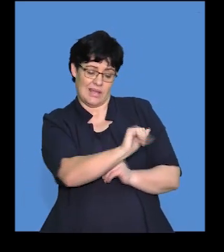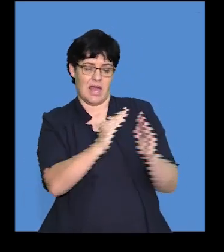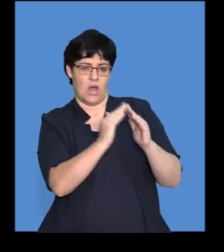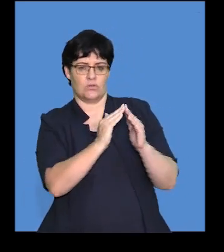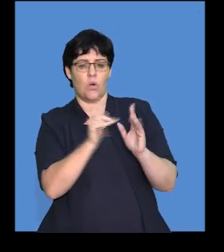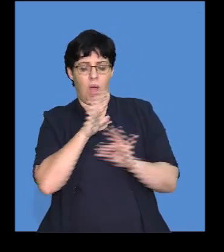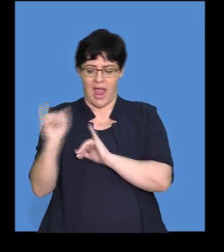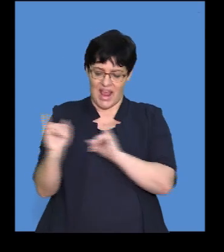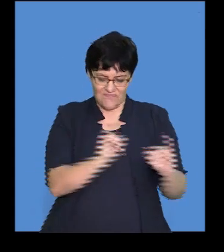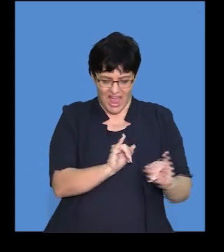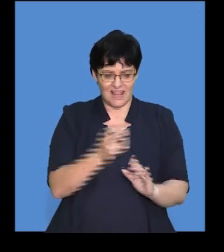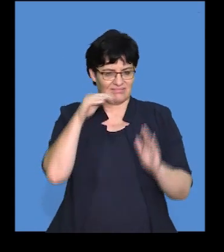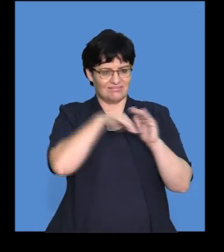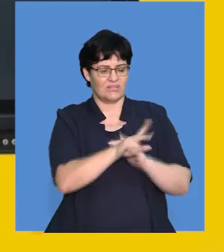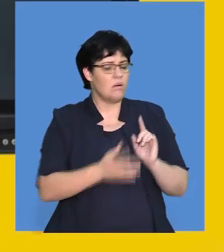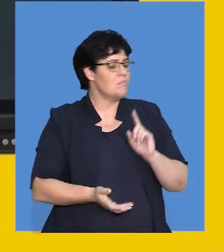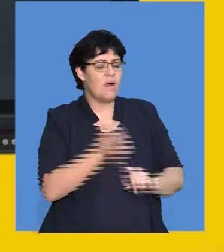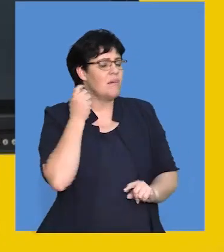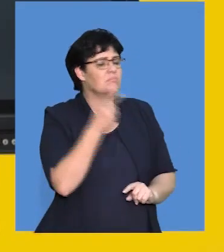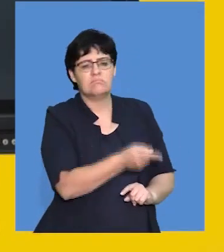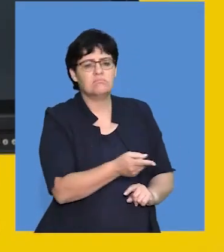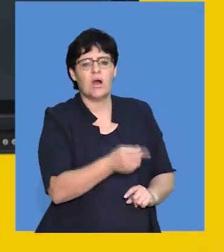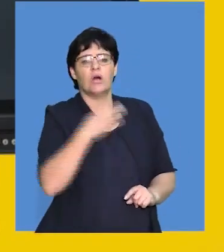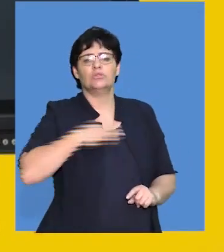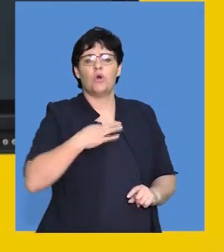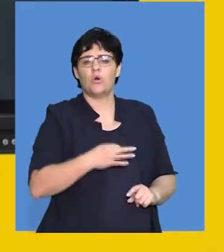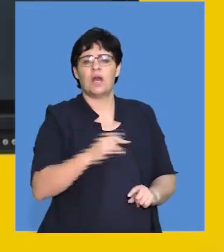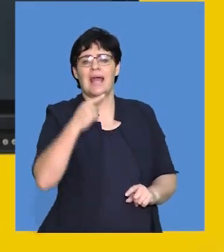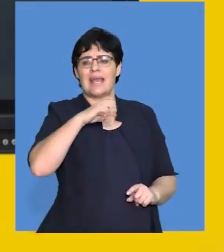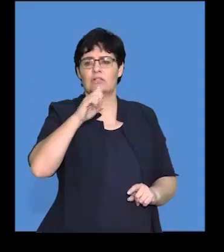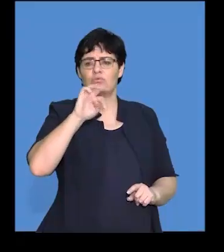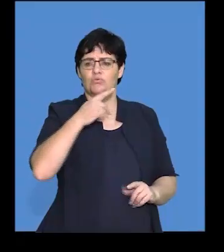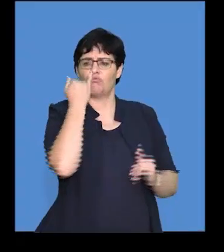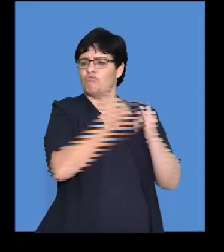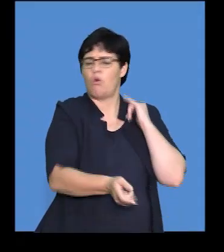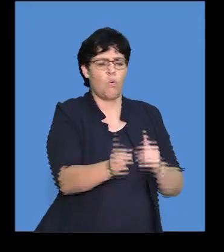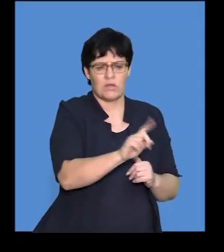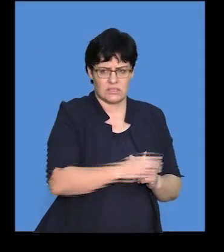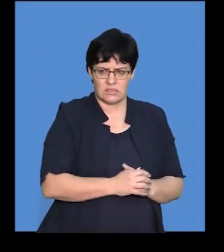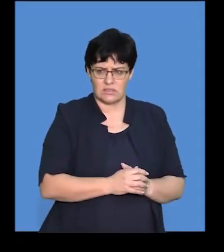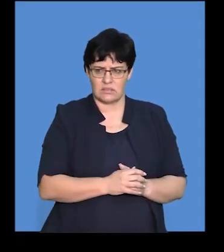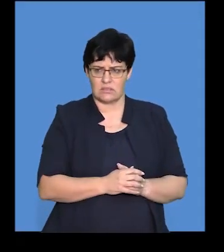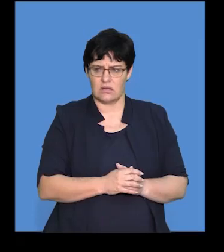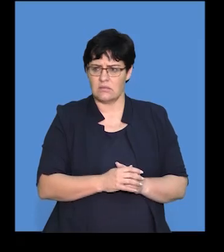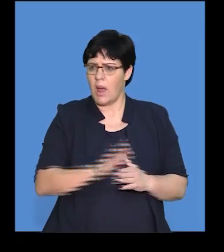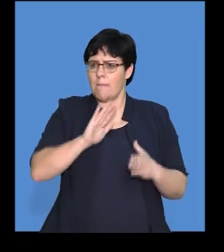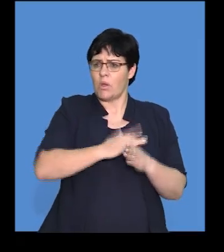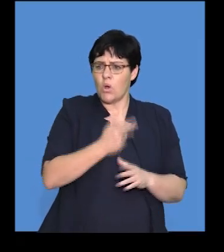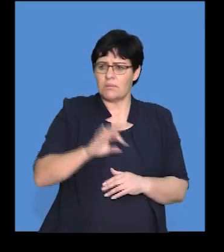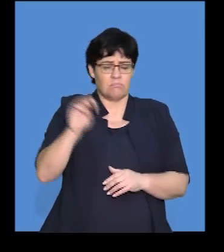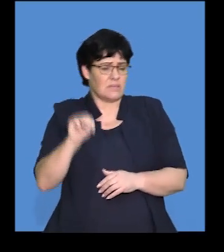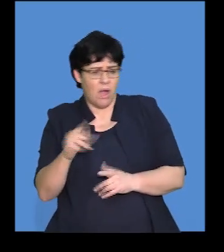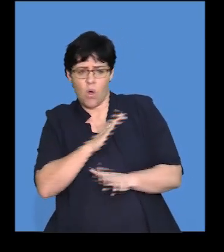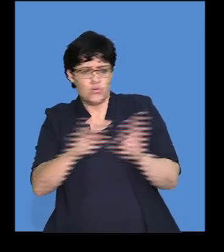invited to come and find out what is wrong with the daughter Gertrude. Then because Msimango did